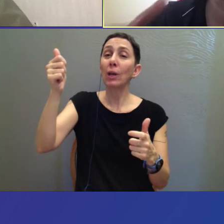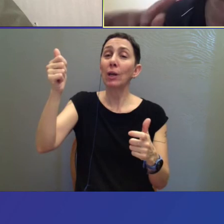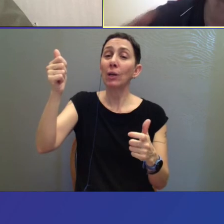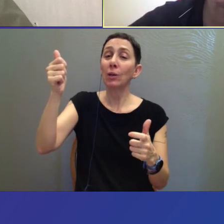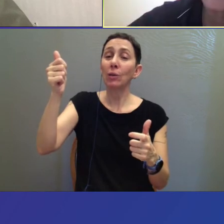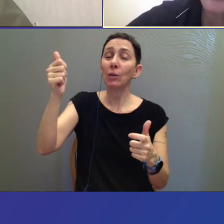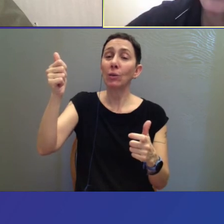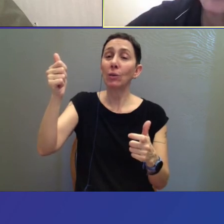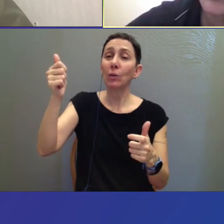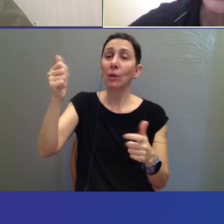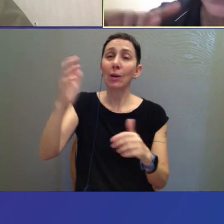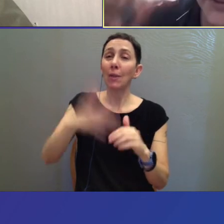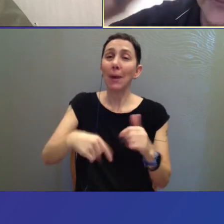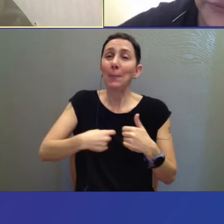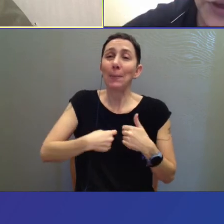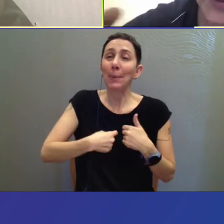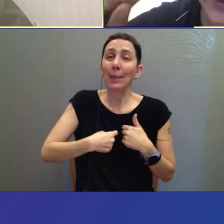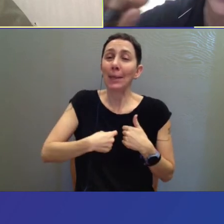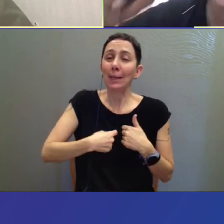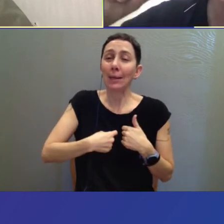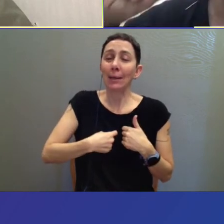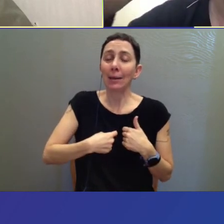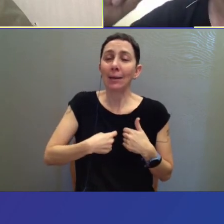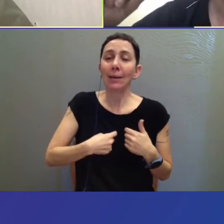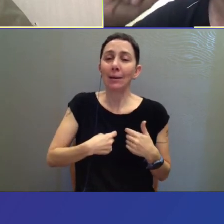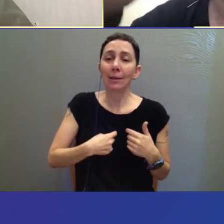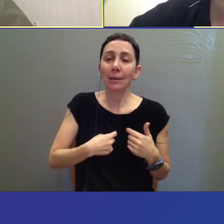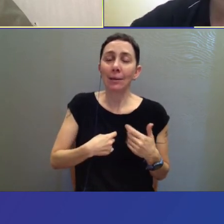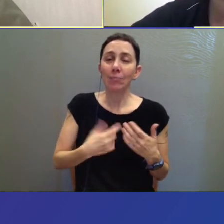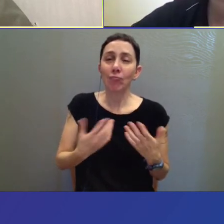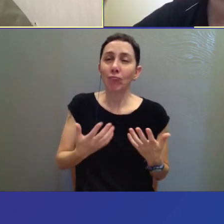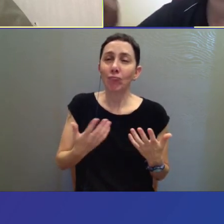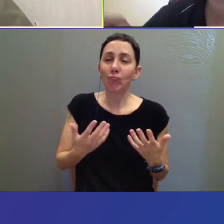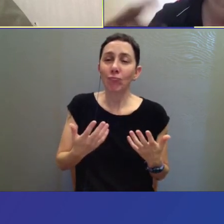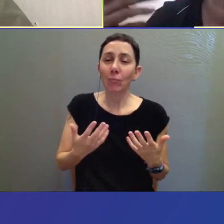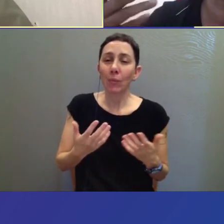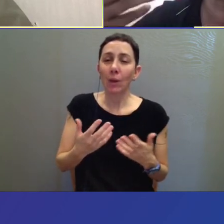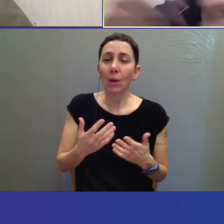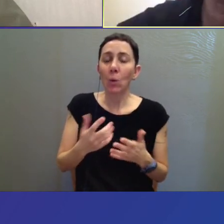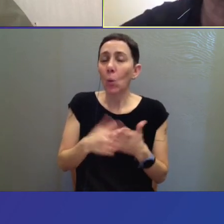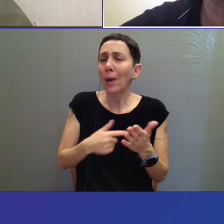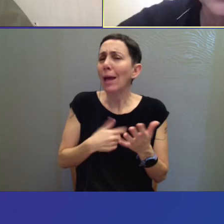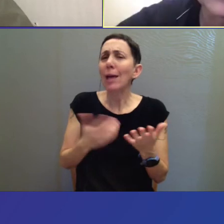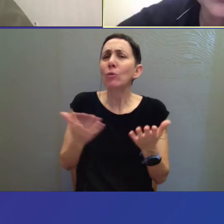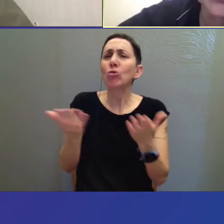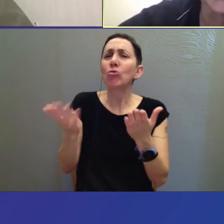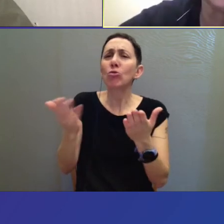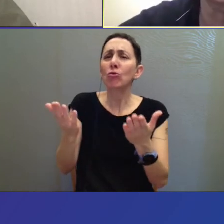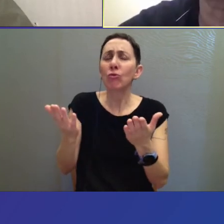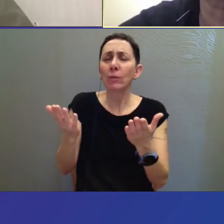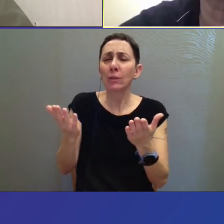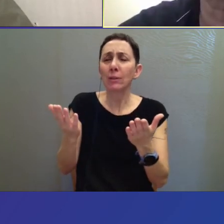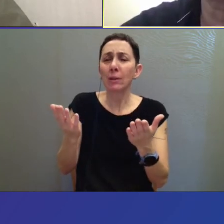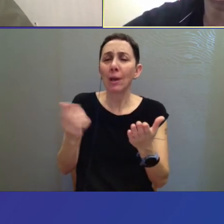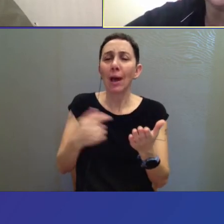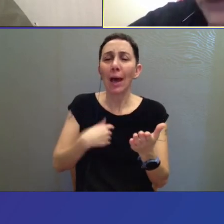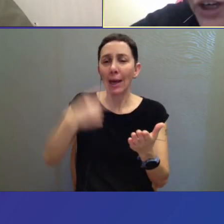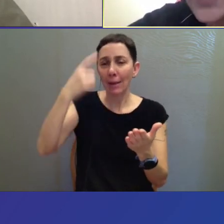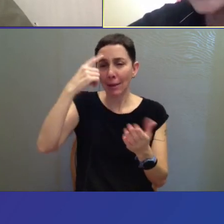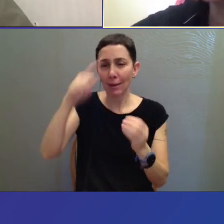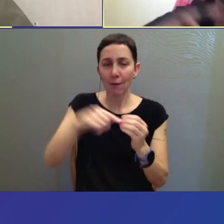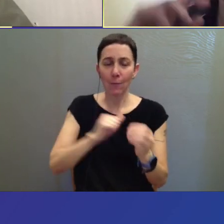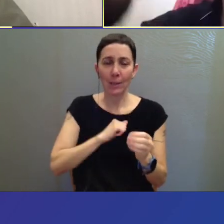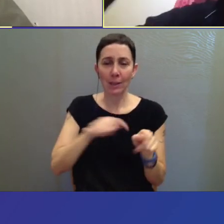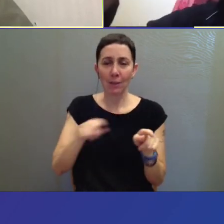than me, dance is greater than me, and and what I'm in service of, because I think of myself as a social justice